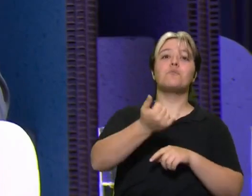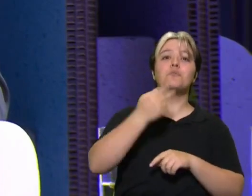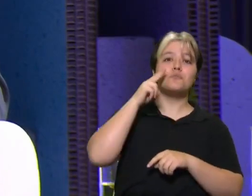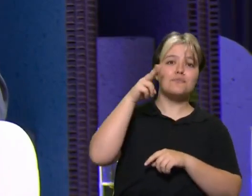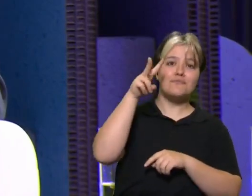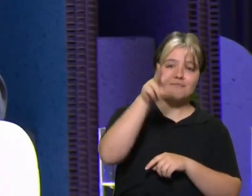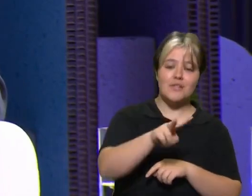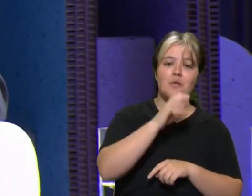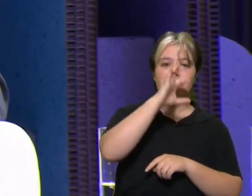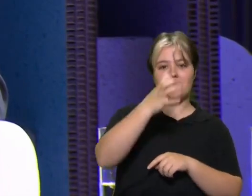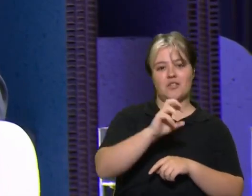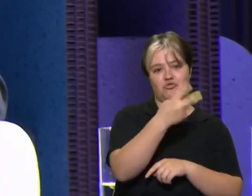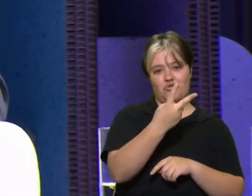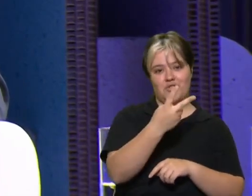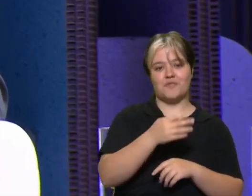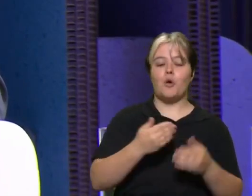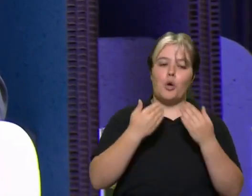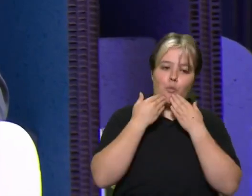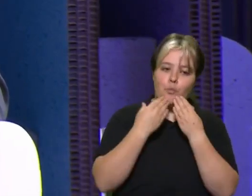to know.